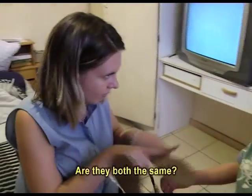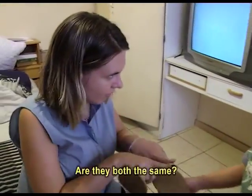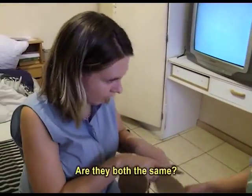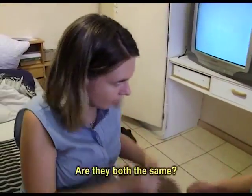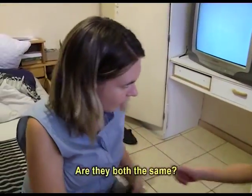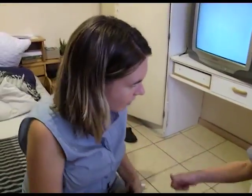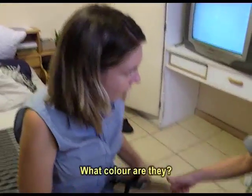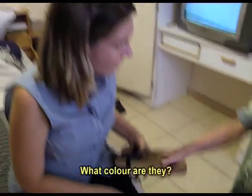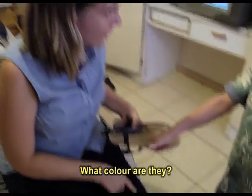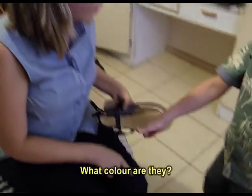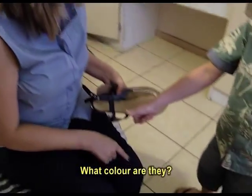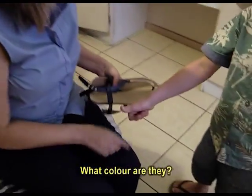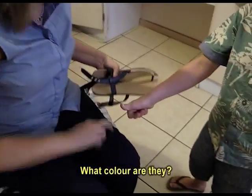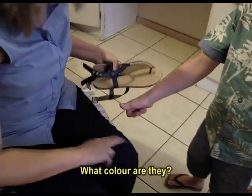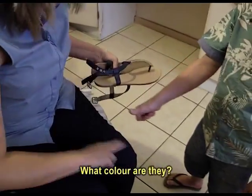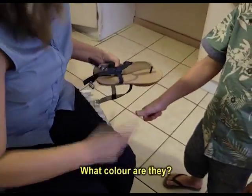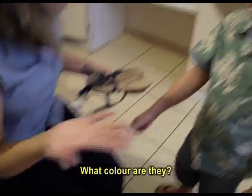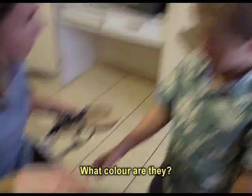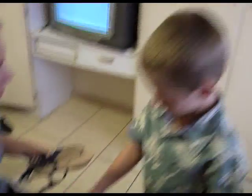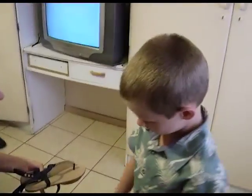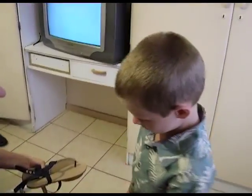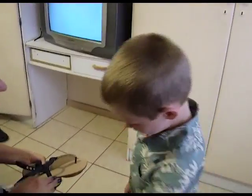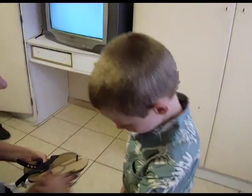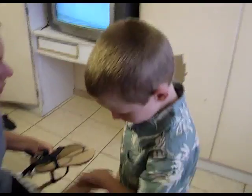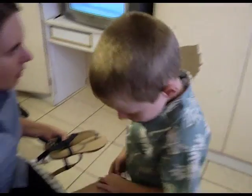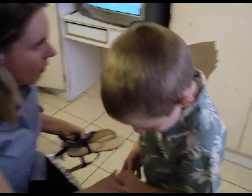Are they both the same? Yes. What color are they?